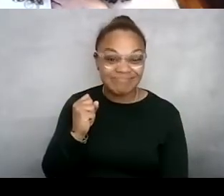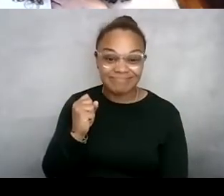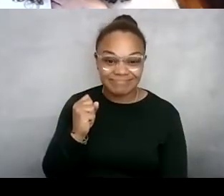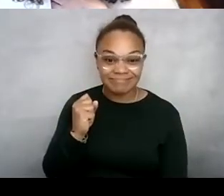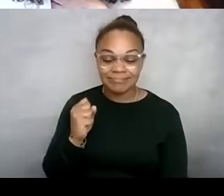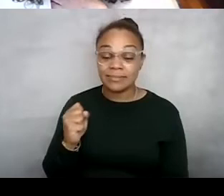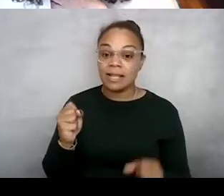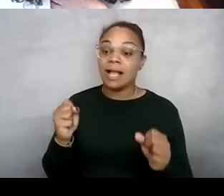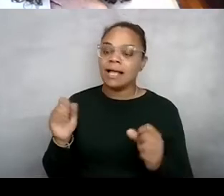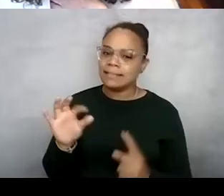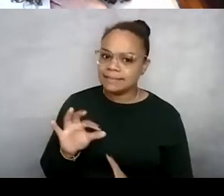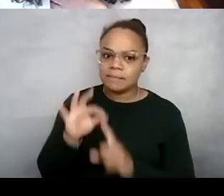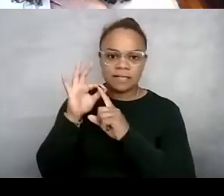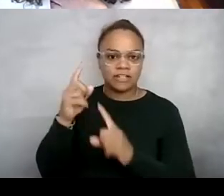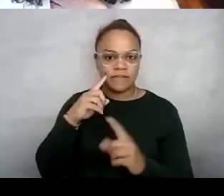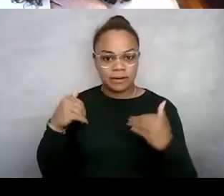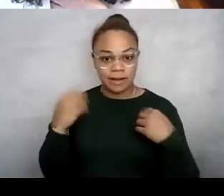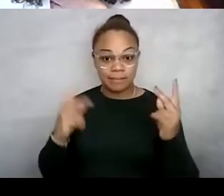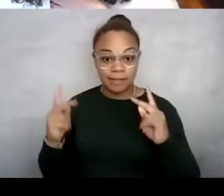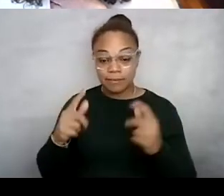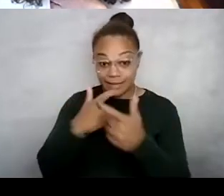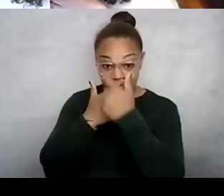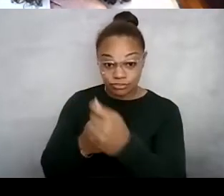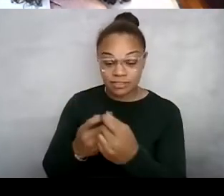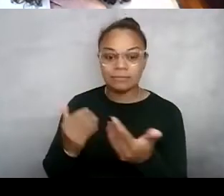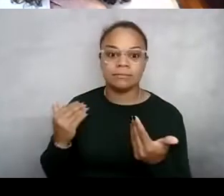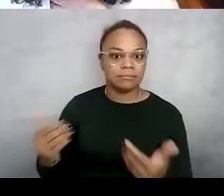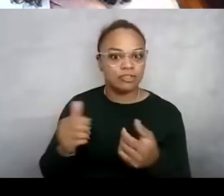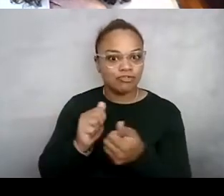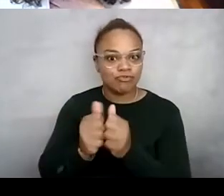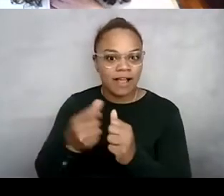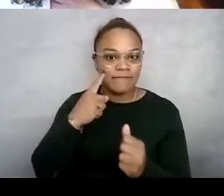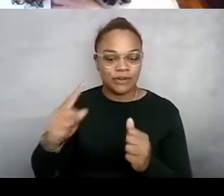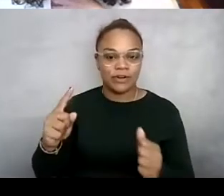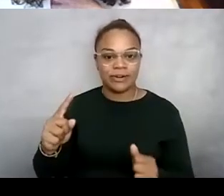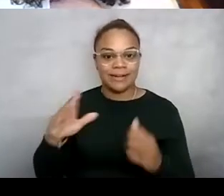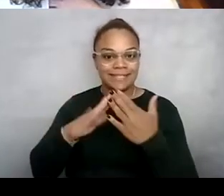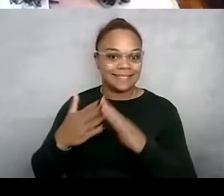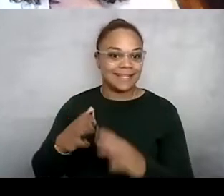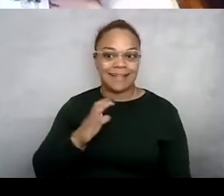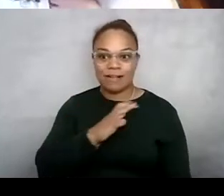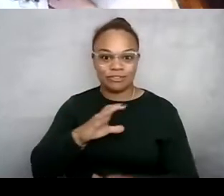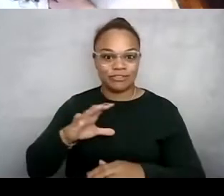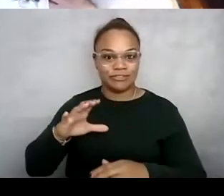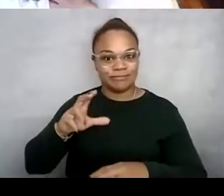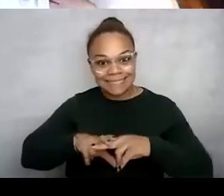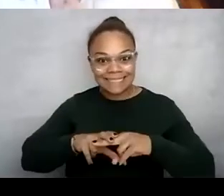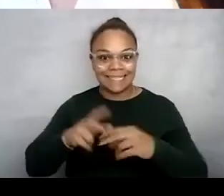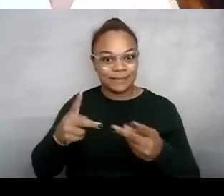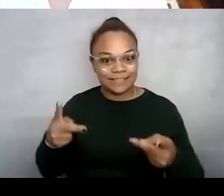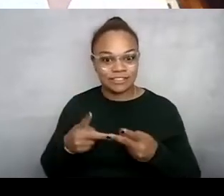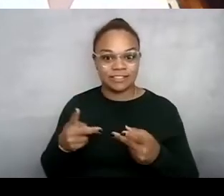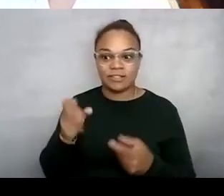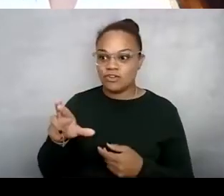for young people that are interested, run for that city council seat, run for that local county commissioner. Like, you know, if you want to